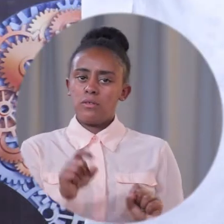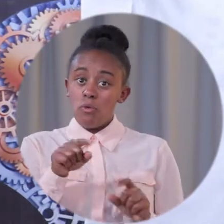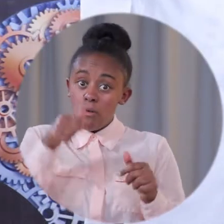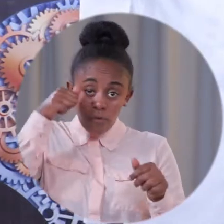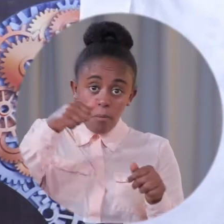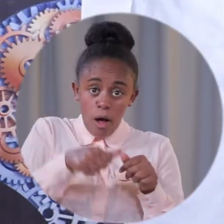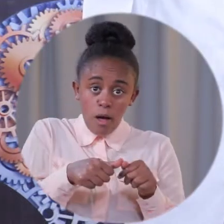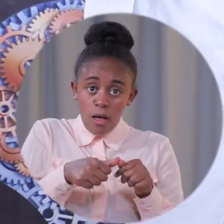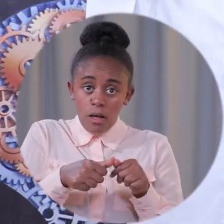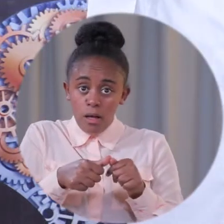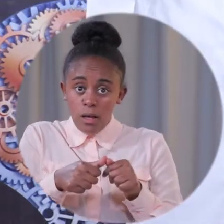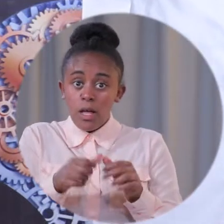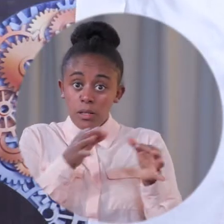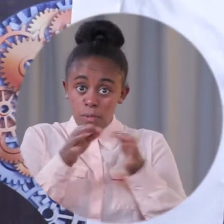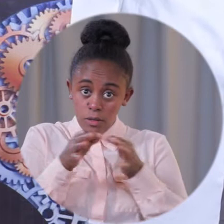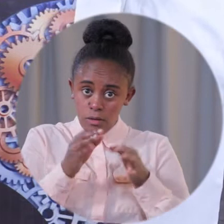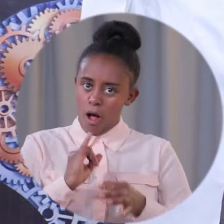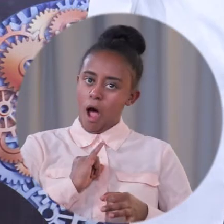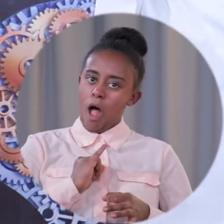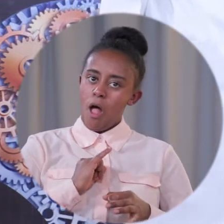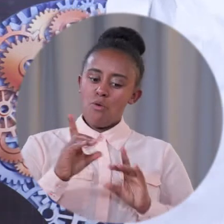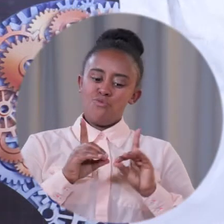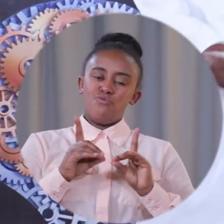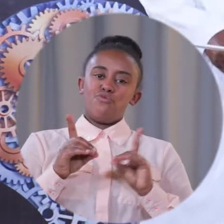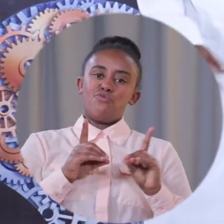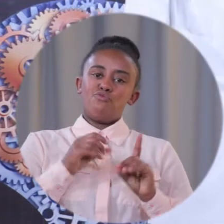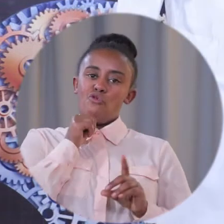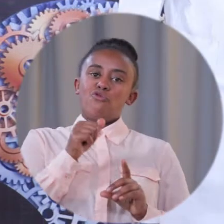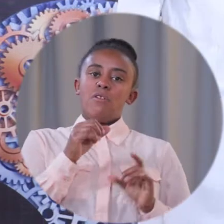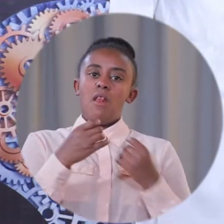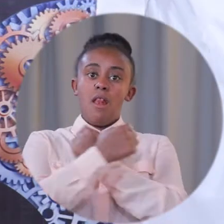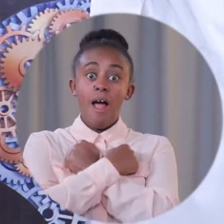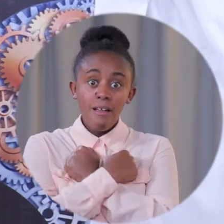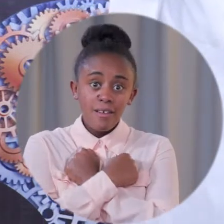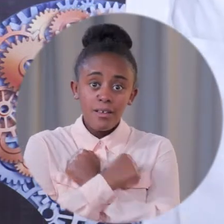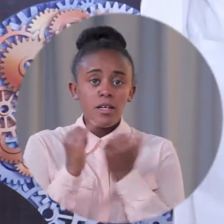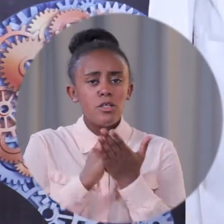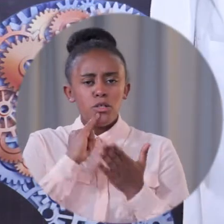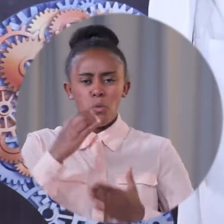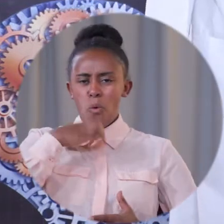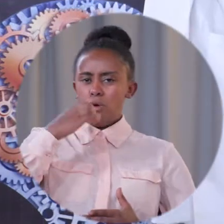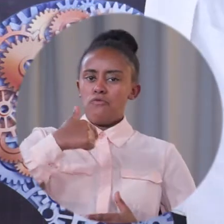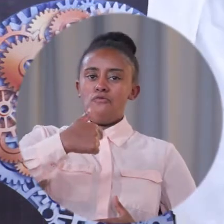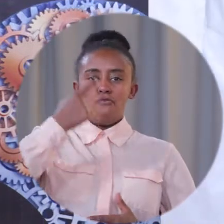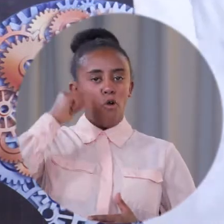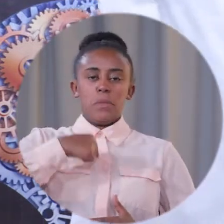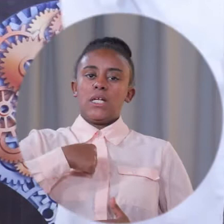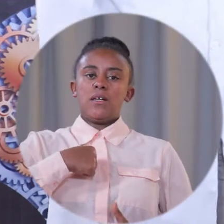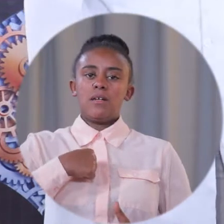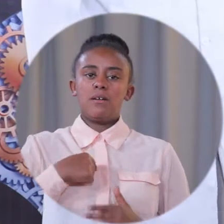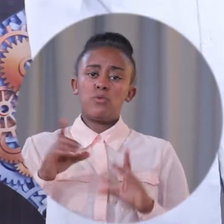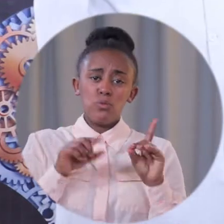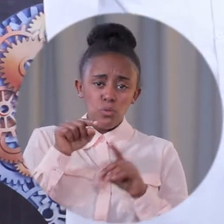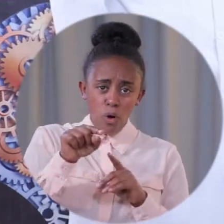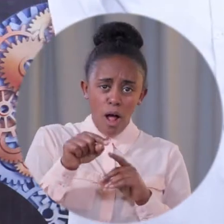this, or you have to know this expression. I don't like it at all. It is too hot for me. Do you like hot